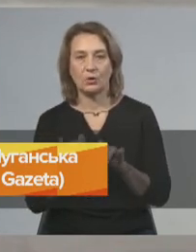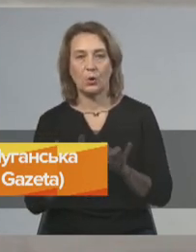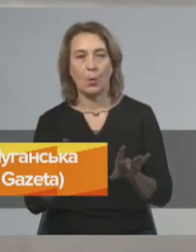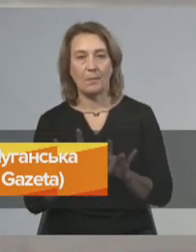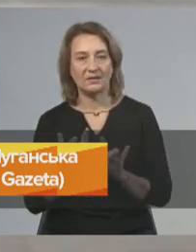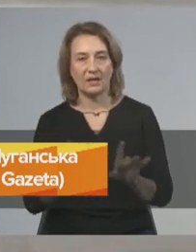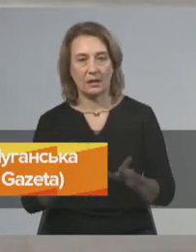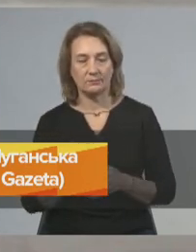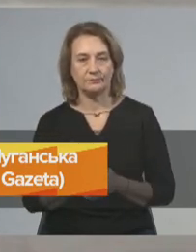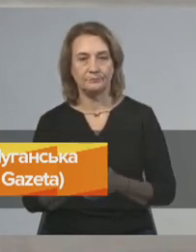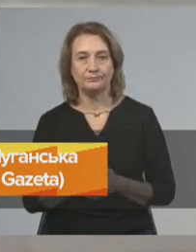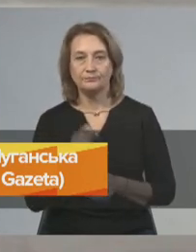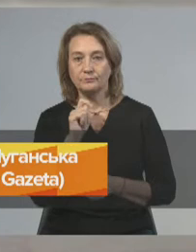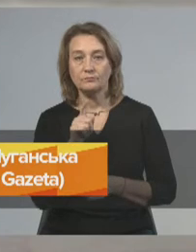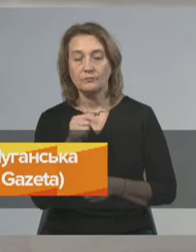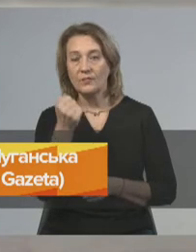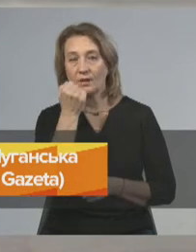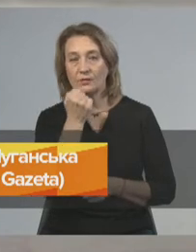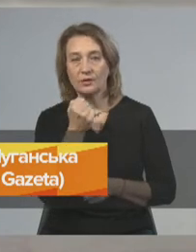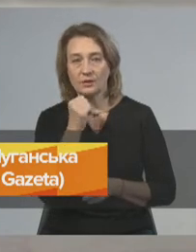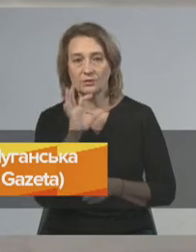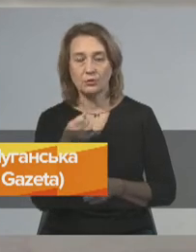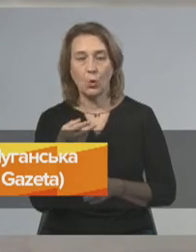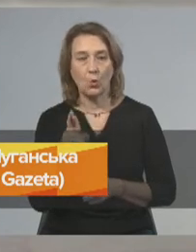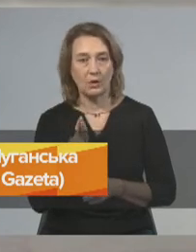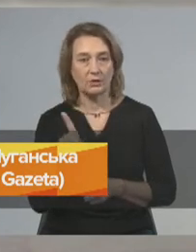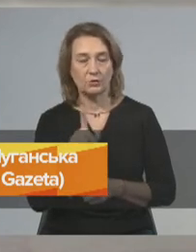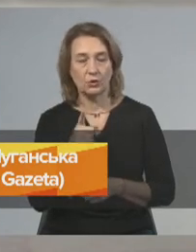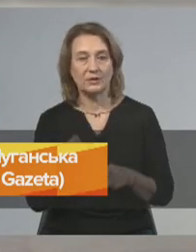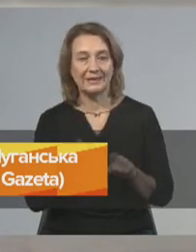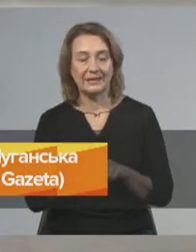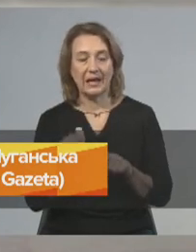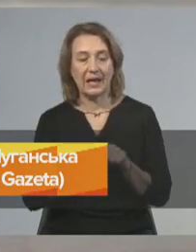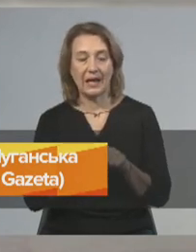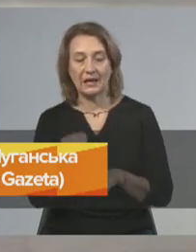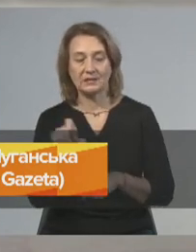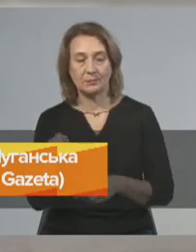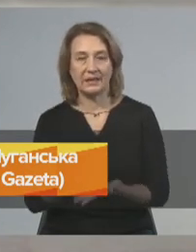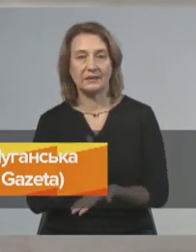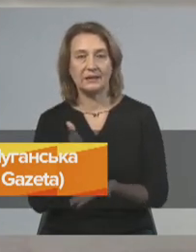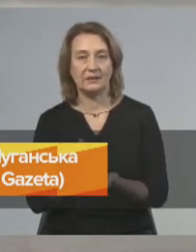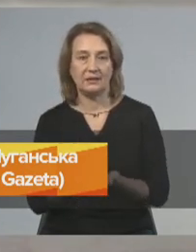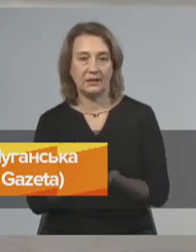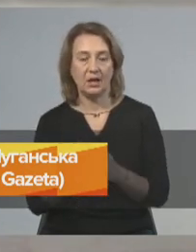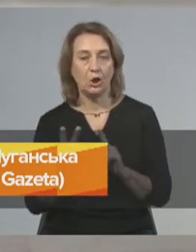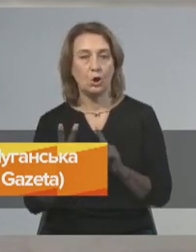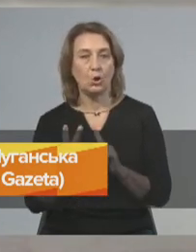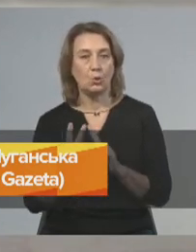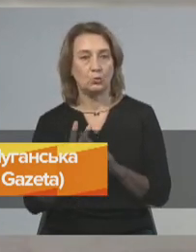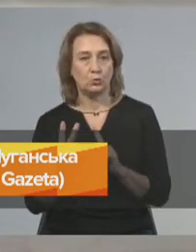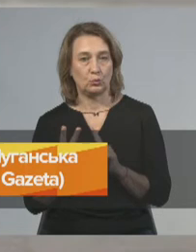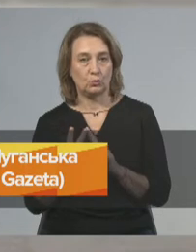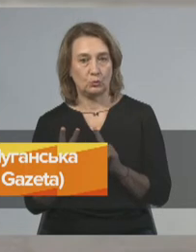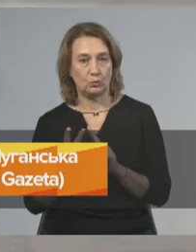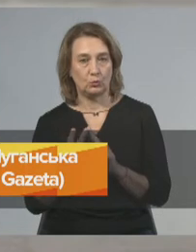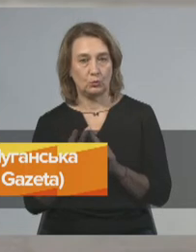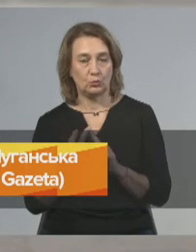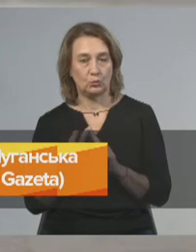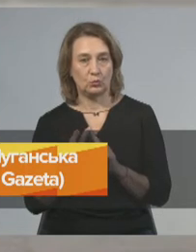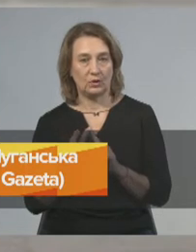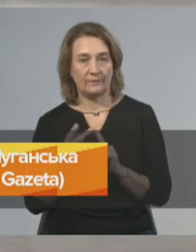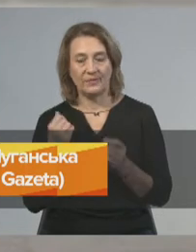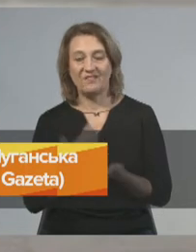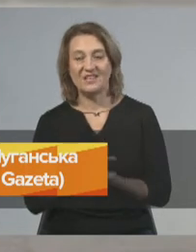and i will uh reach out to you later for expert opinion secondly